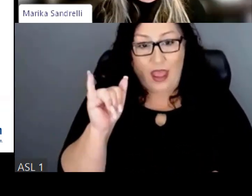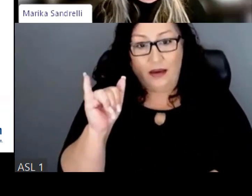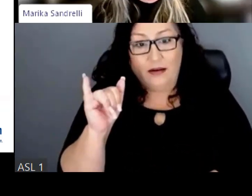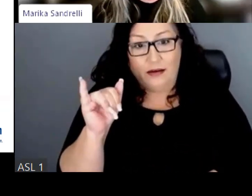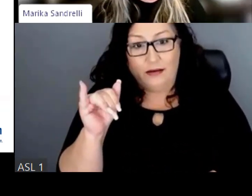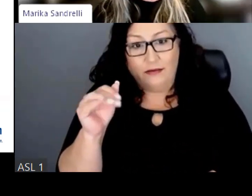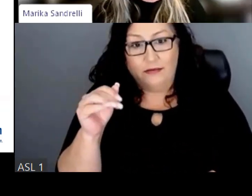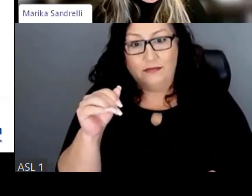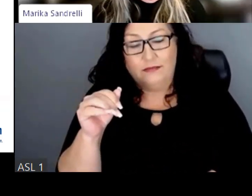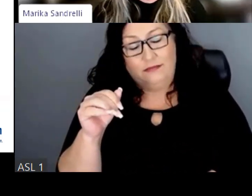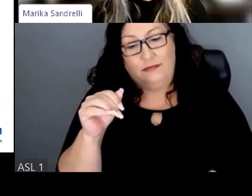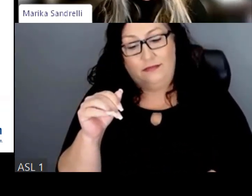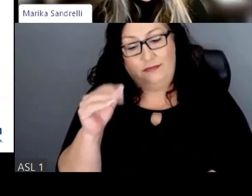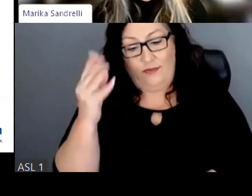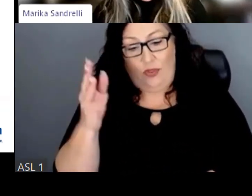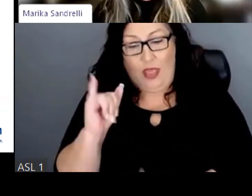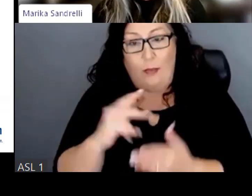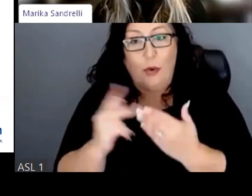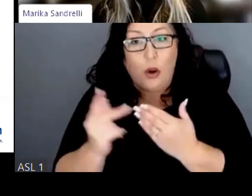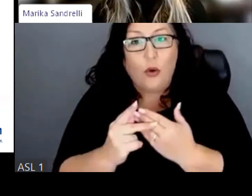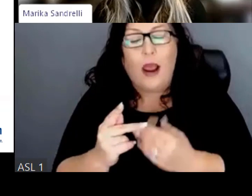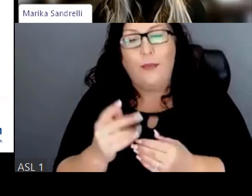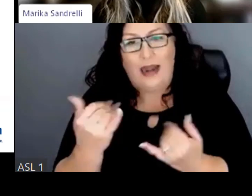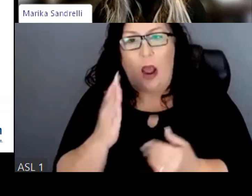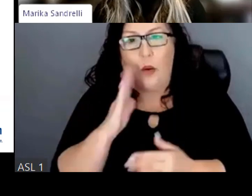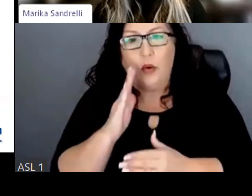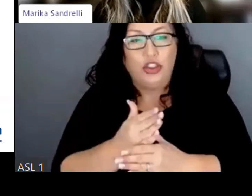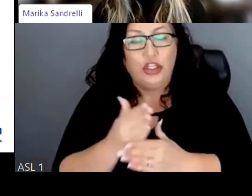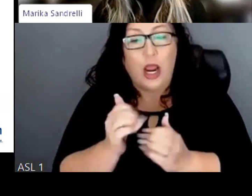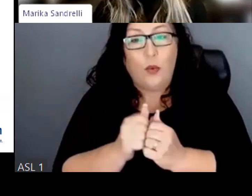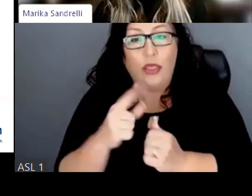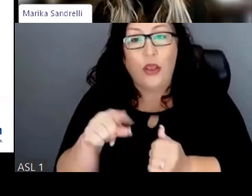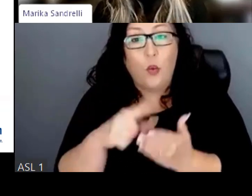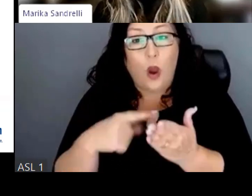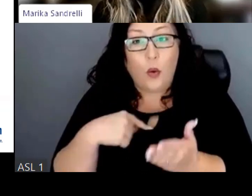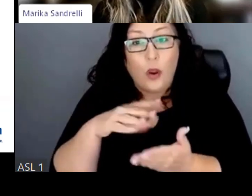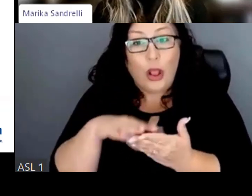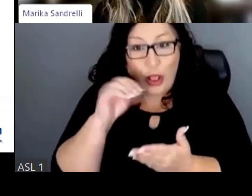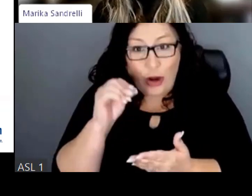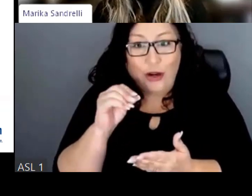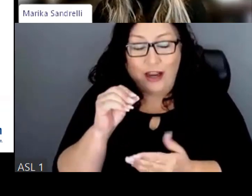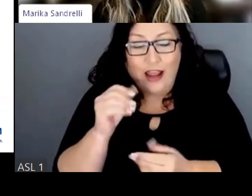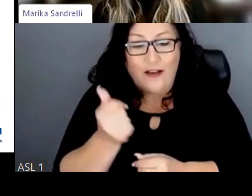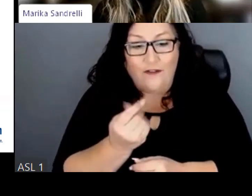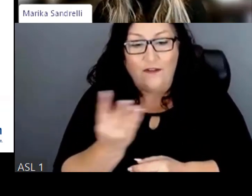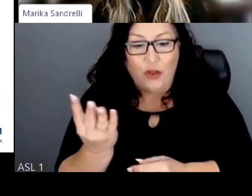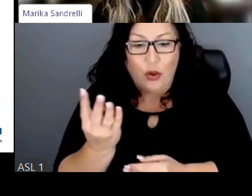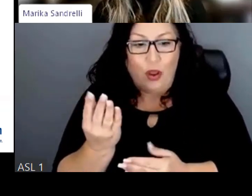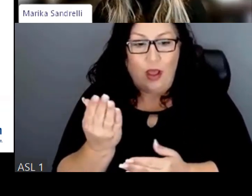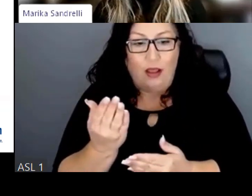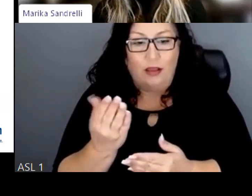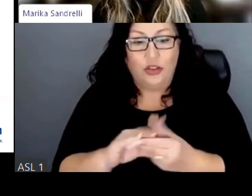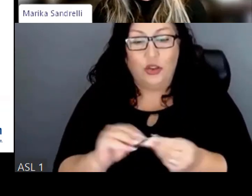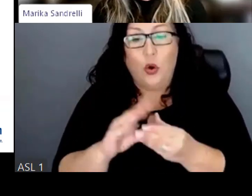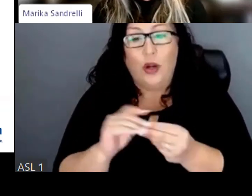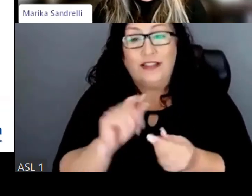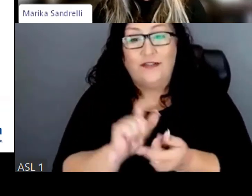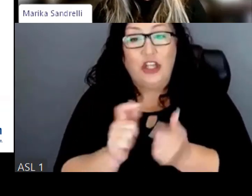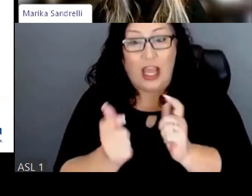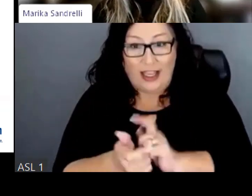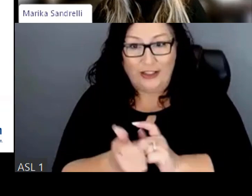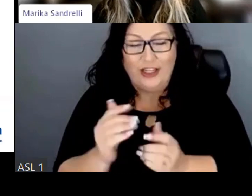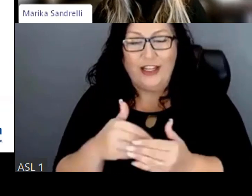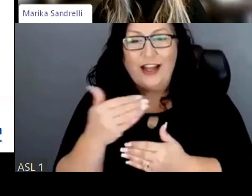concept that informed this program. We're now going to share with you what we're learning and a few stories of change. Next